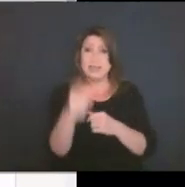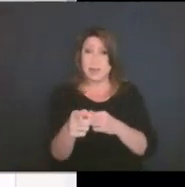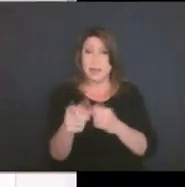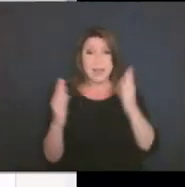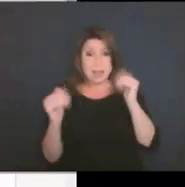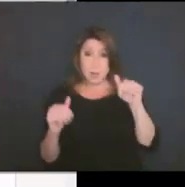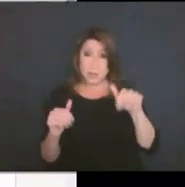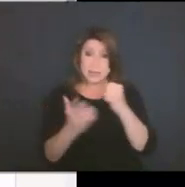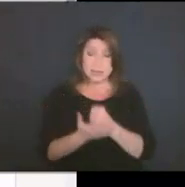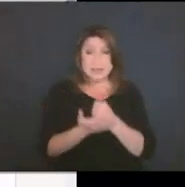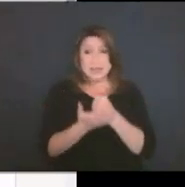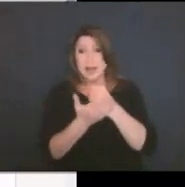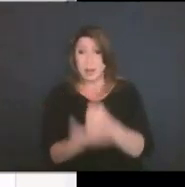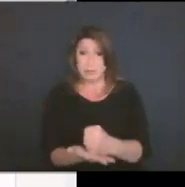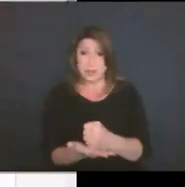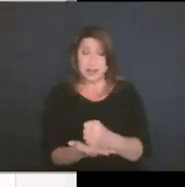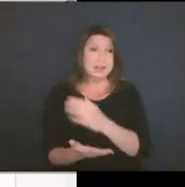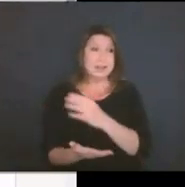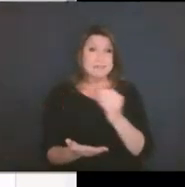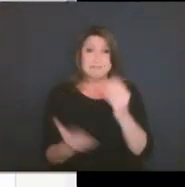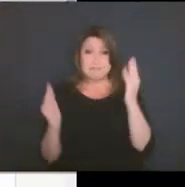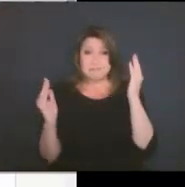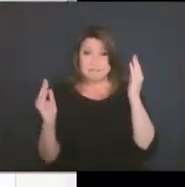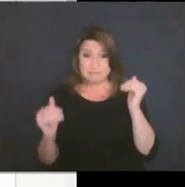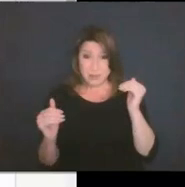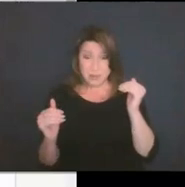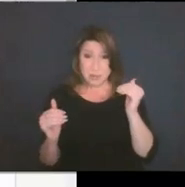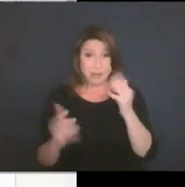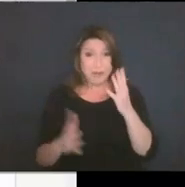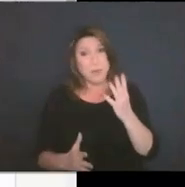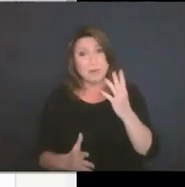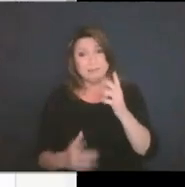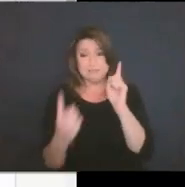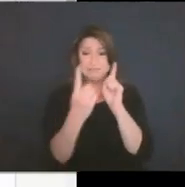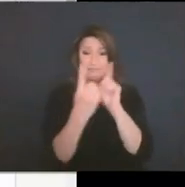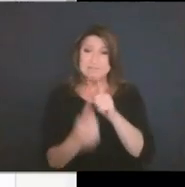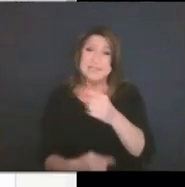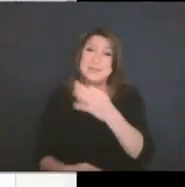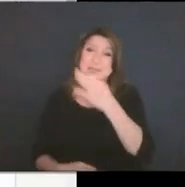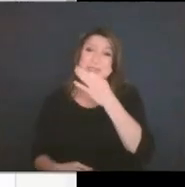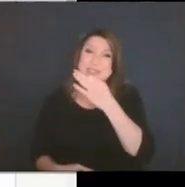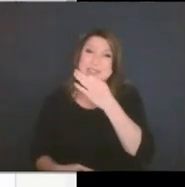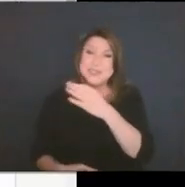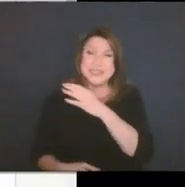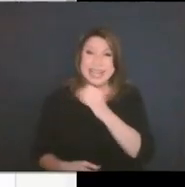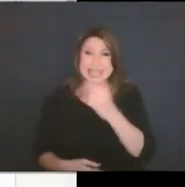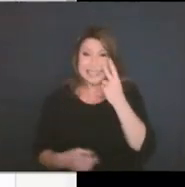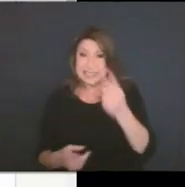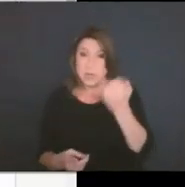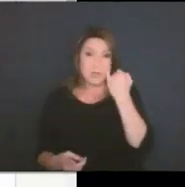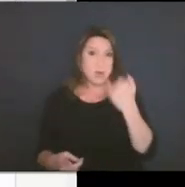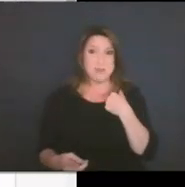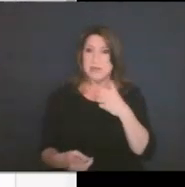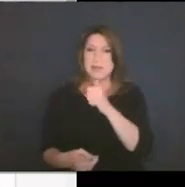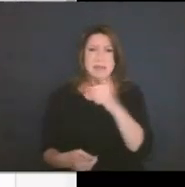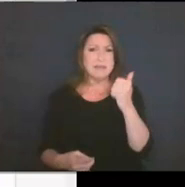has been helpful, and I hope that I again will get to see you soon. And if you have any